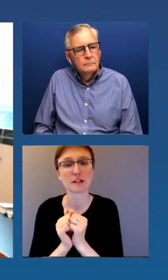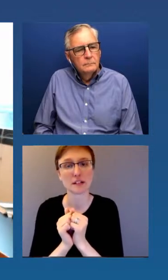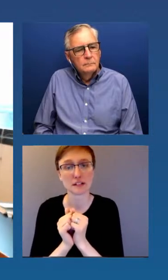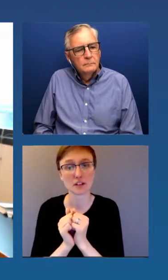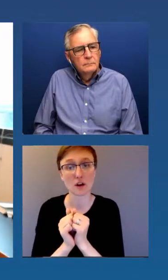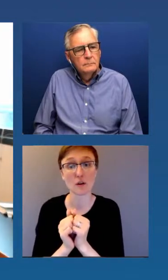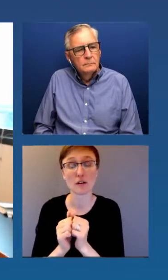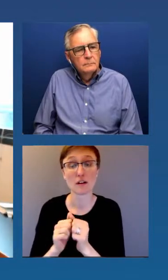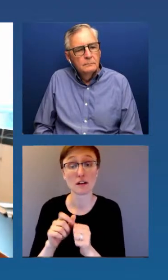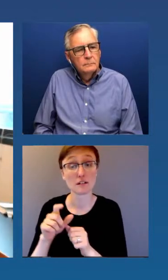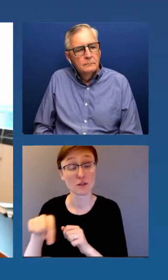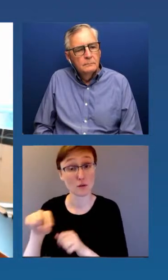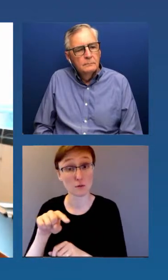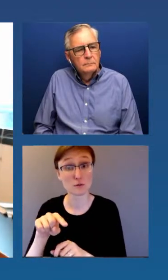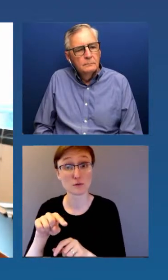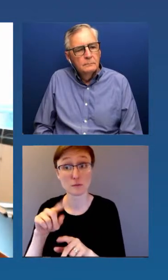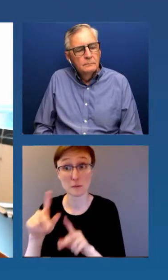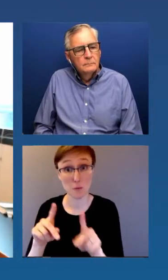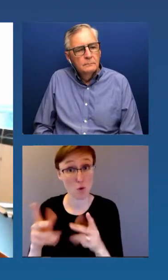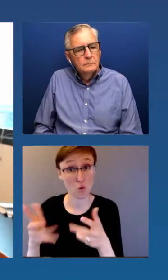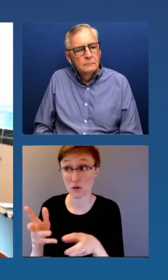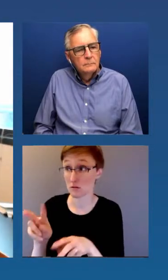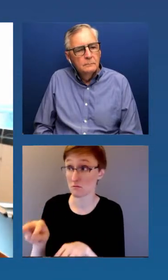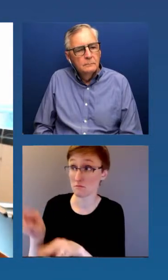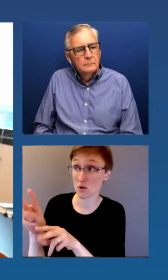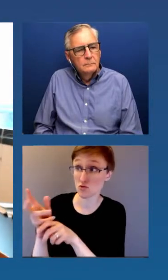and trust, that they're hearing from